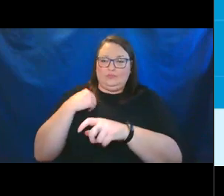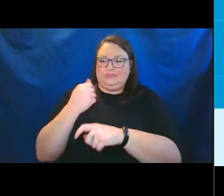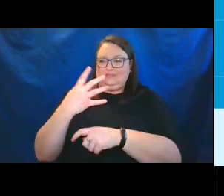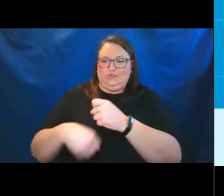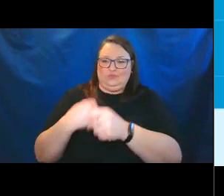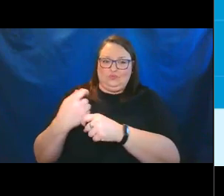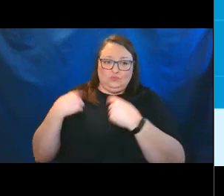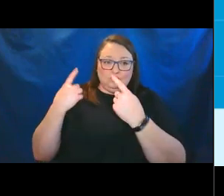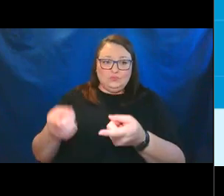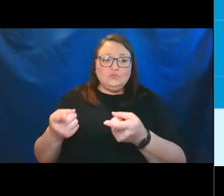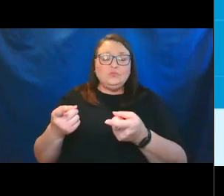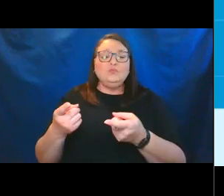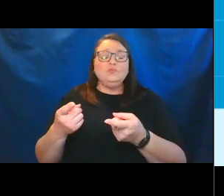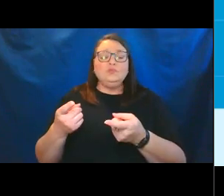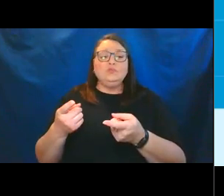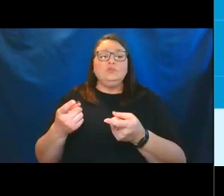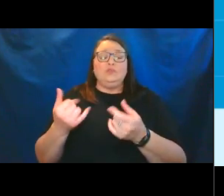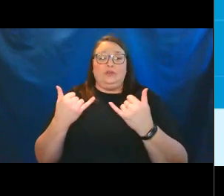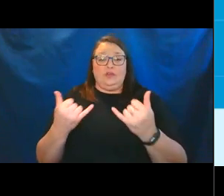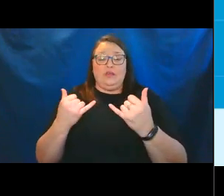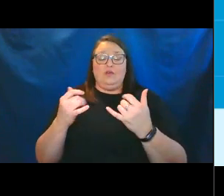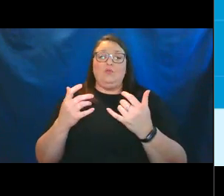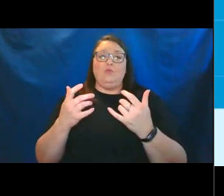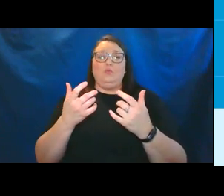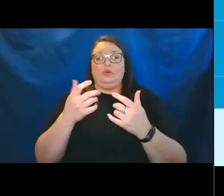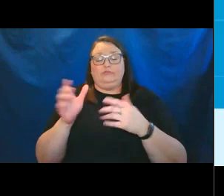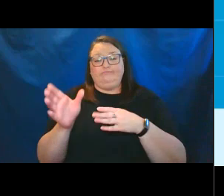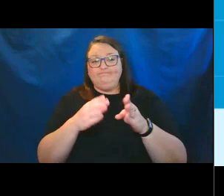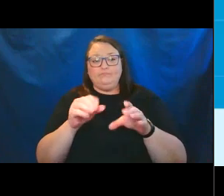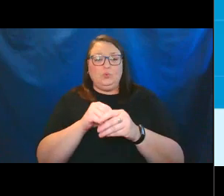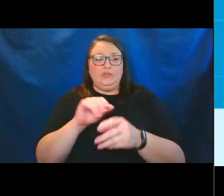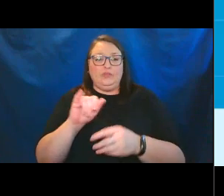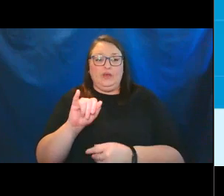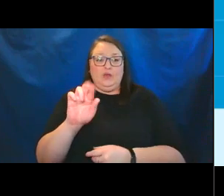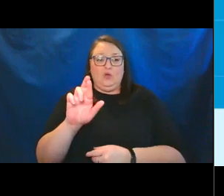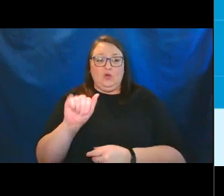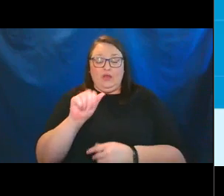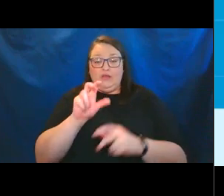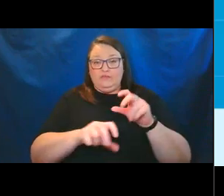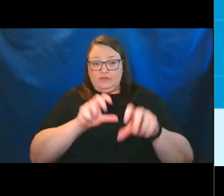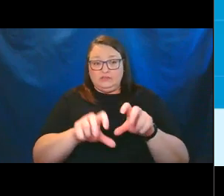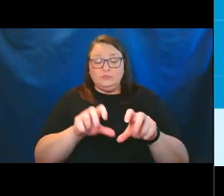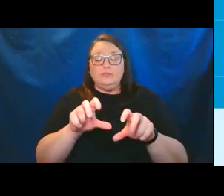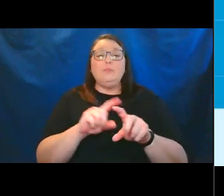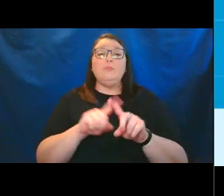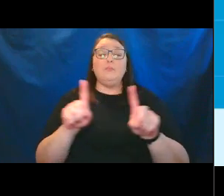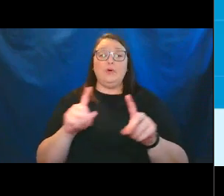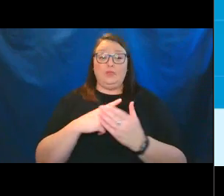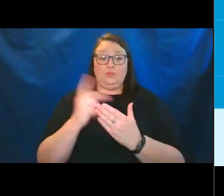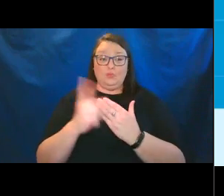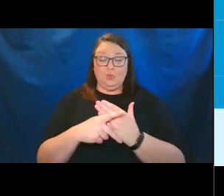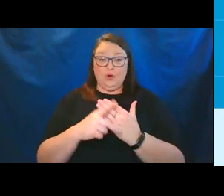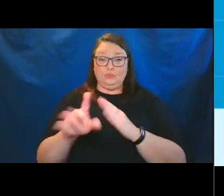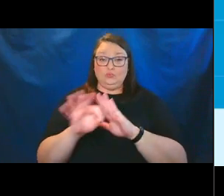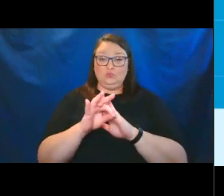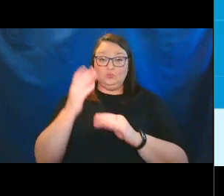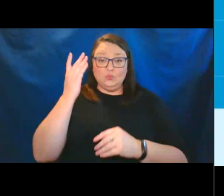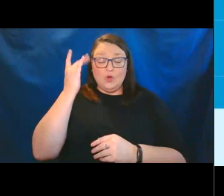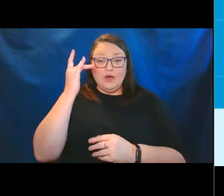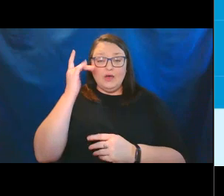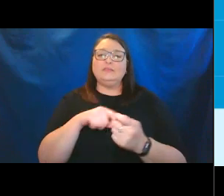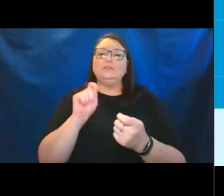and we're getting moving now on this IRA investment. But the programs are chosen because of